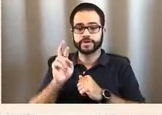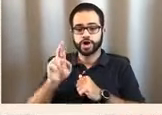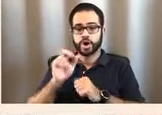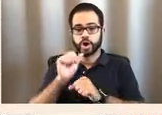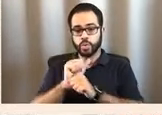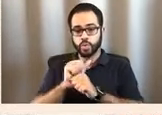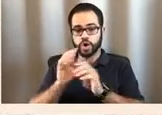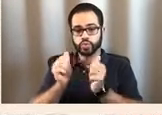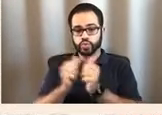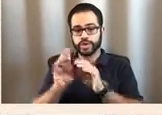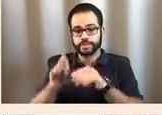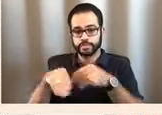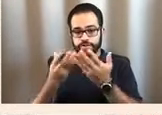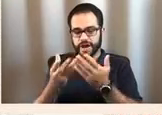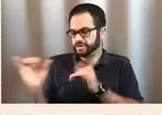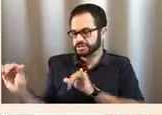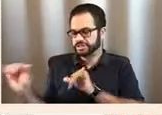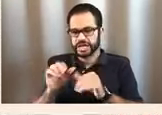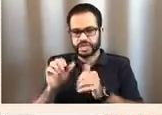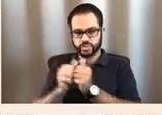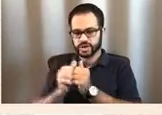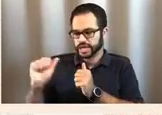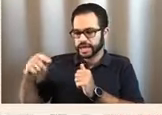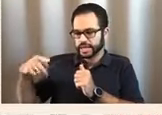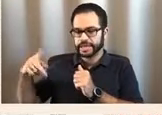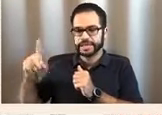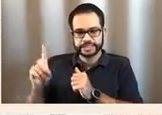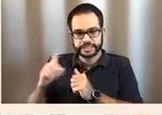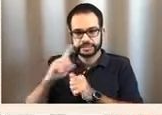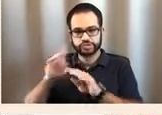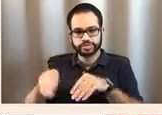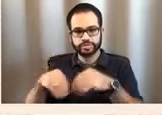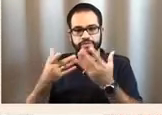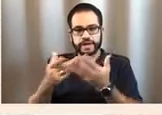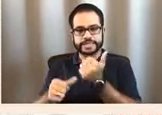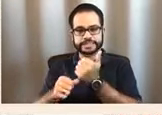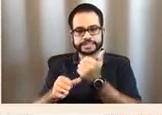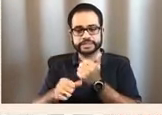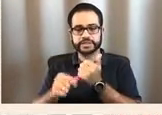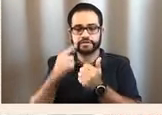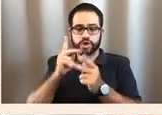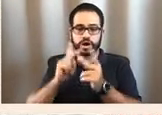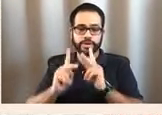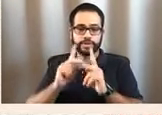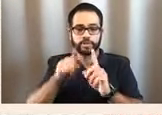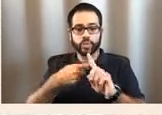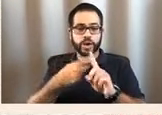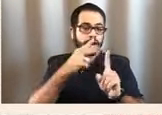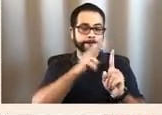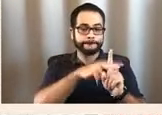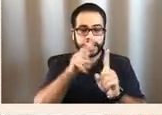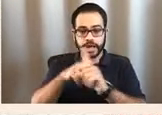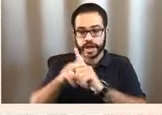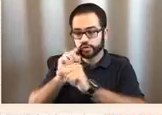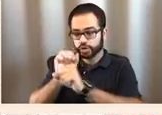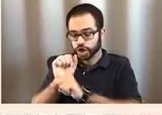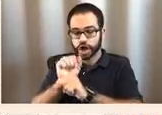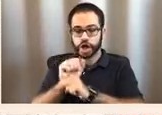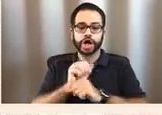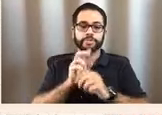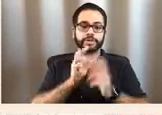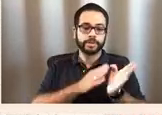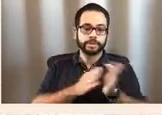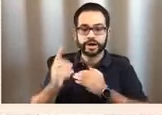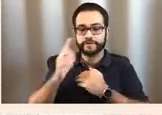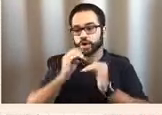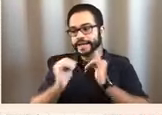APD does to provide assistance to individuals when they're applying for jobs, preparing for interviews, helping